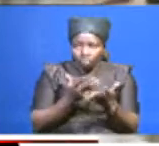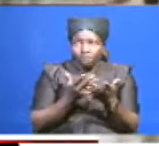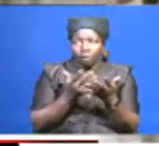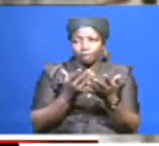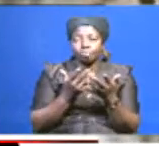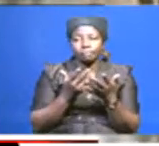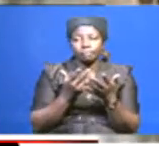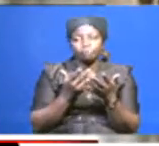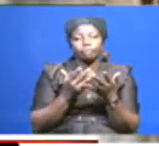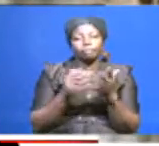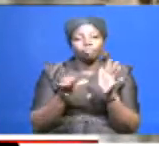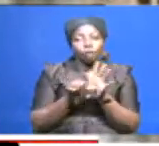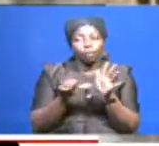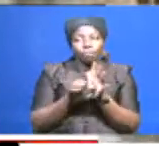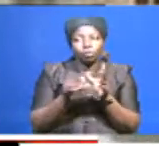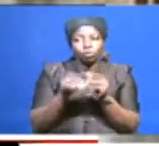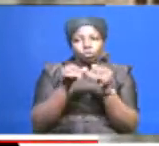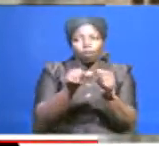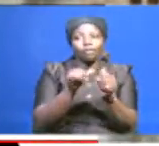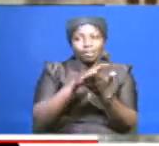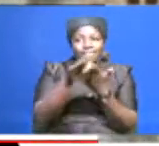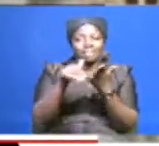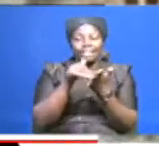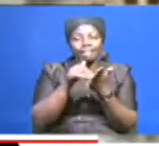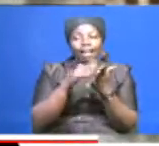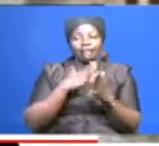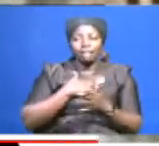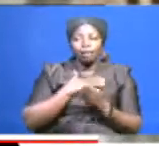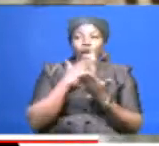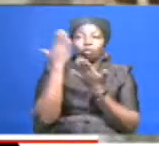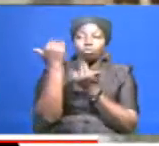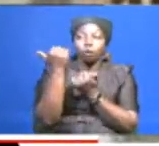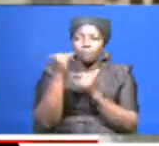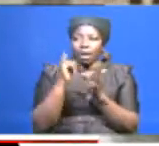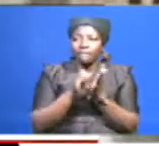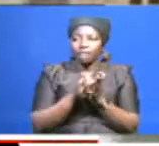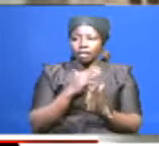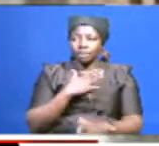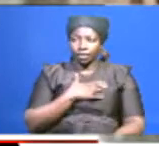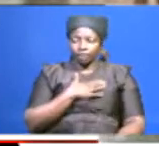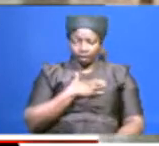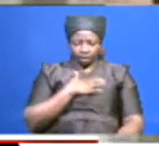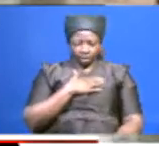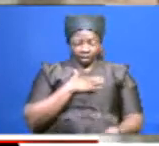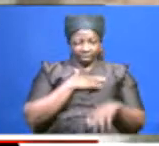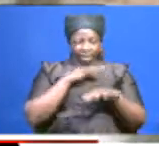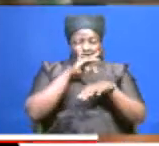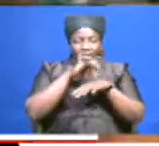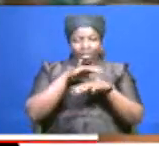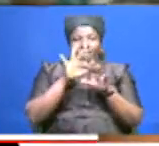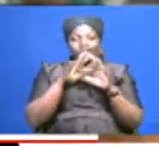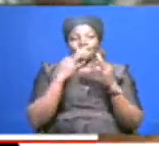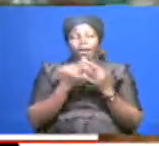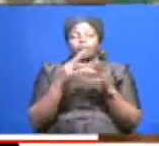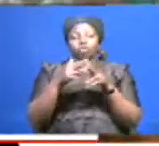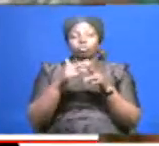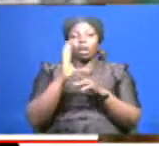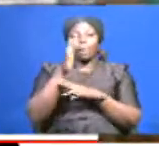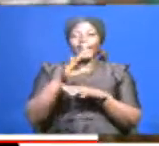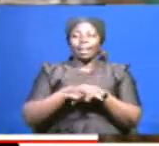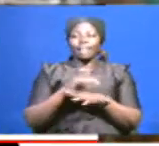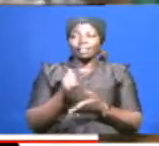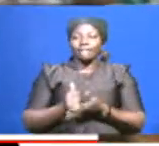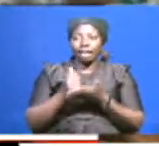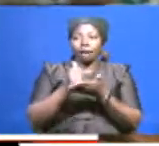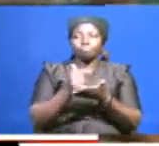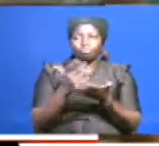Response Center, and it's our hope that the affected families will soon get support. Kisumu County